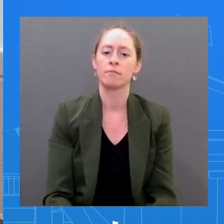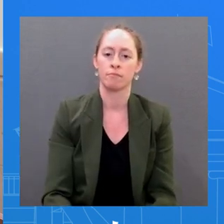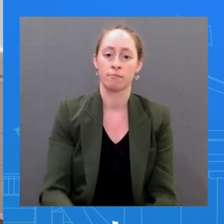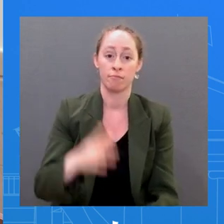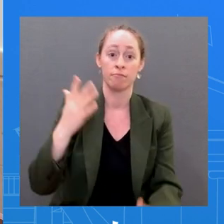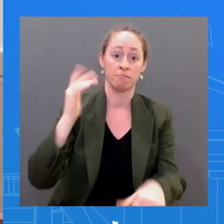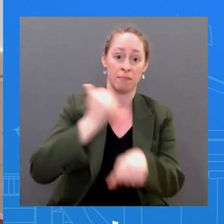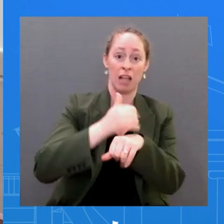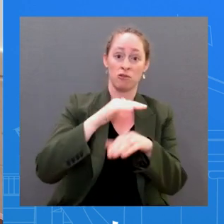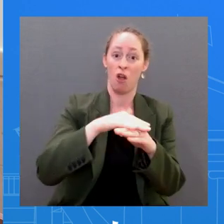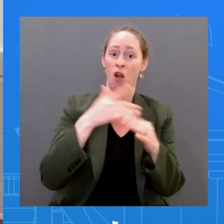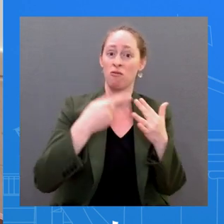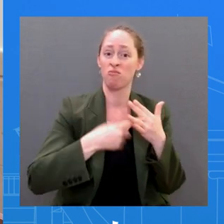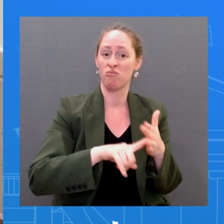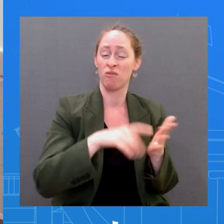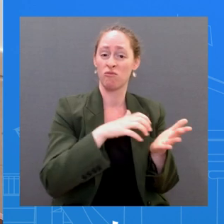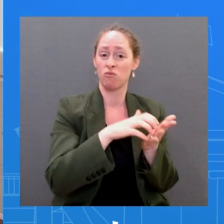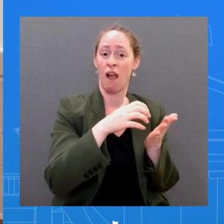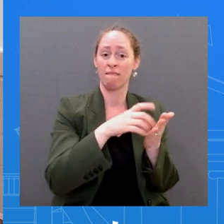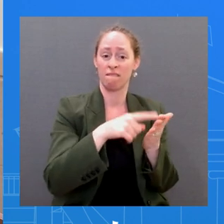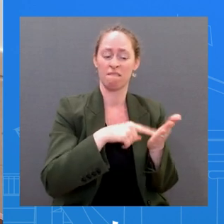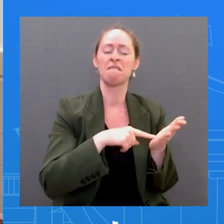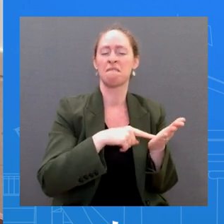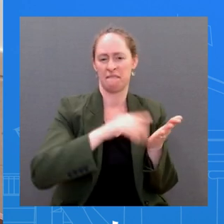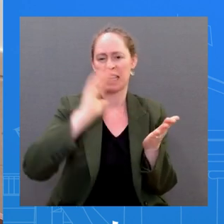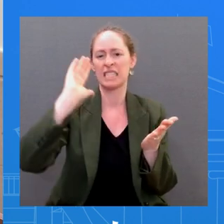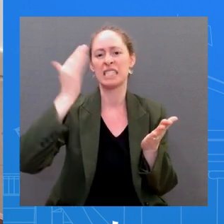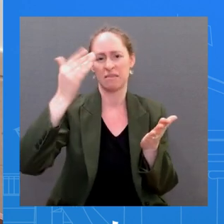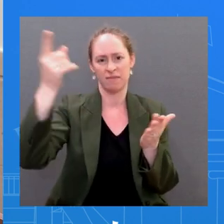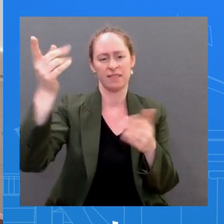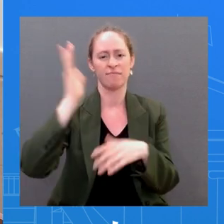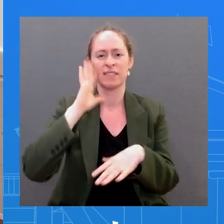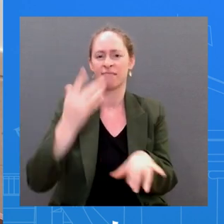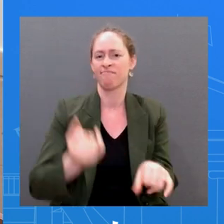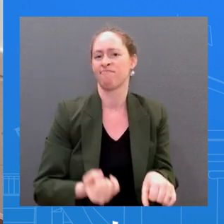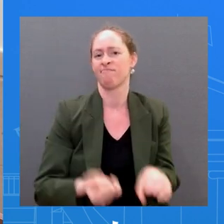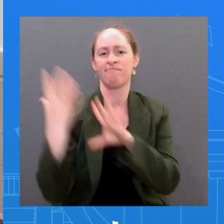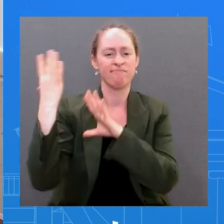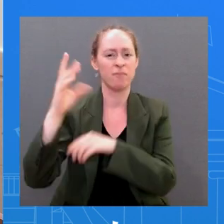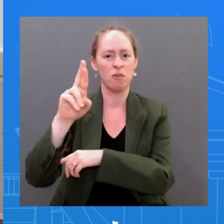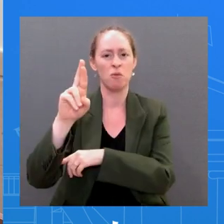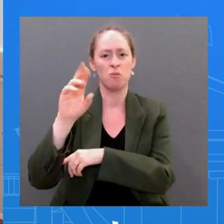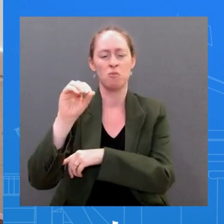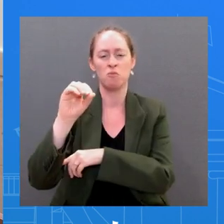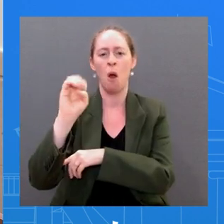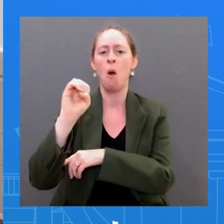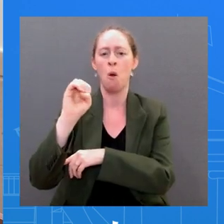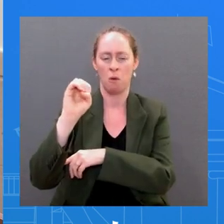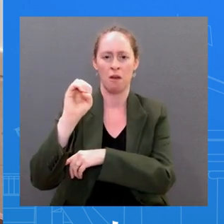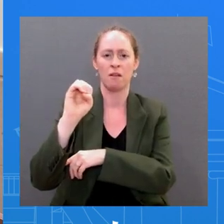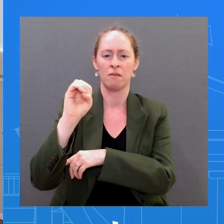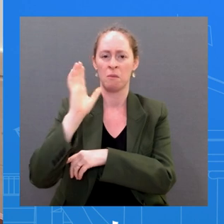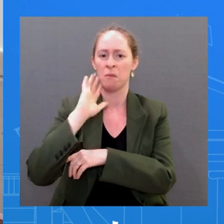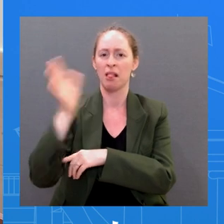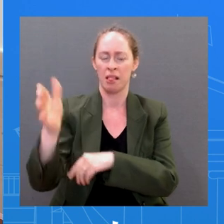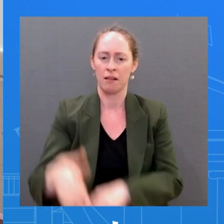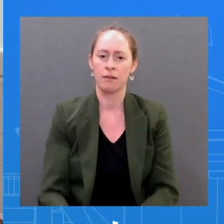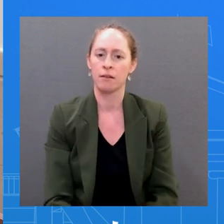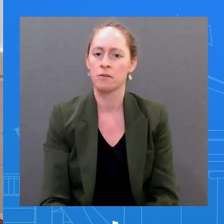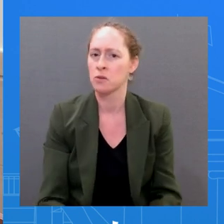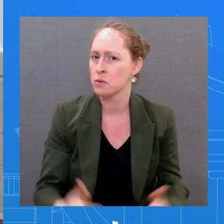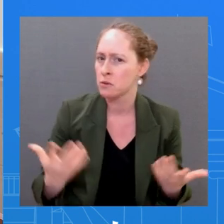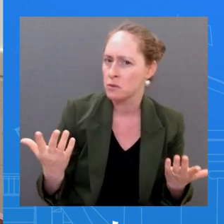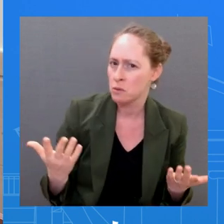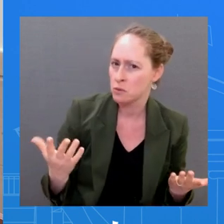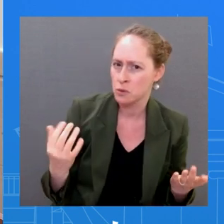v. Wade. What, if any, groundwork is this administration laying to ensure that women who